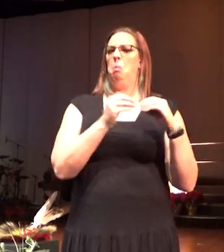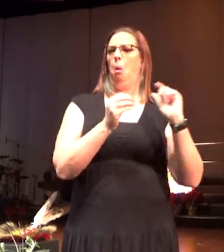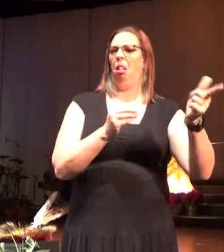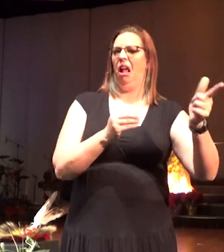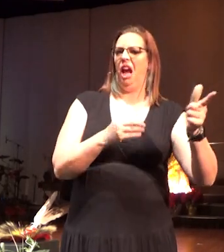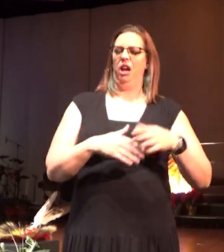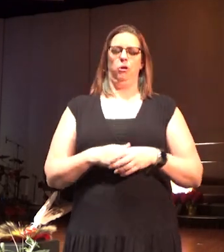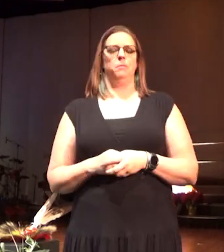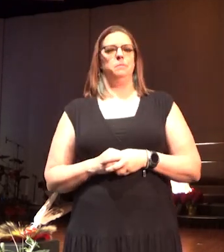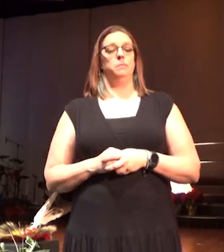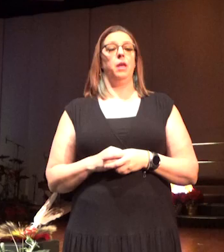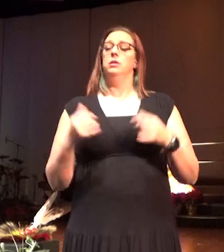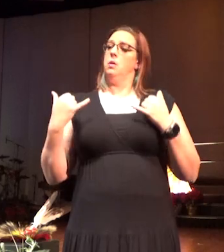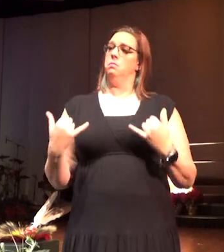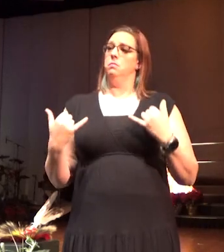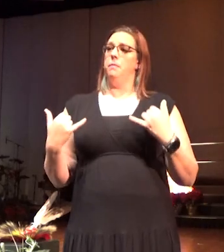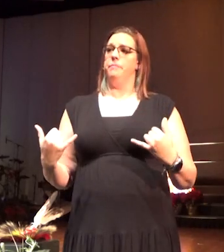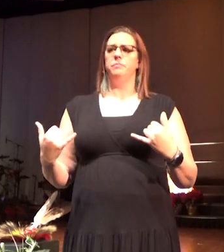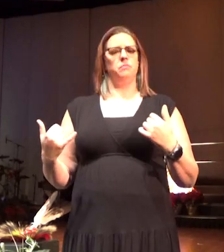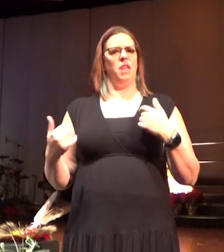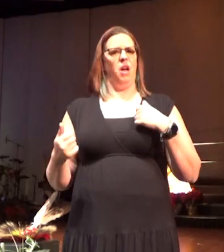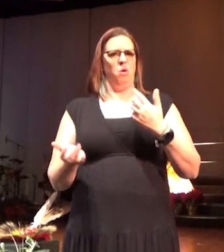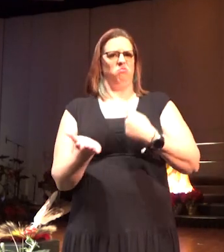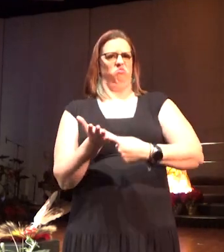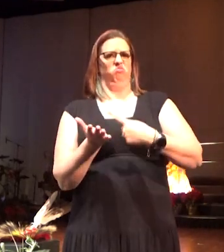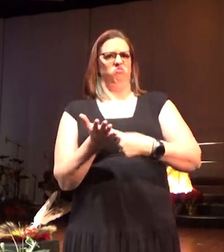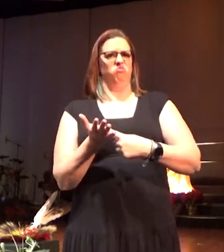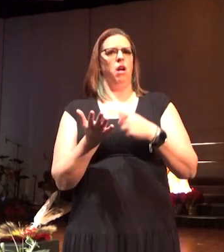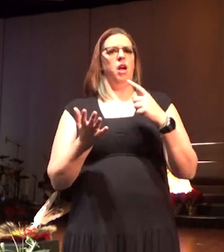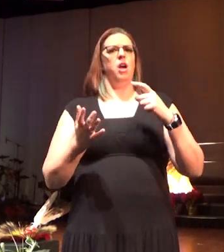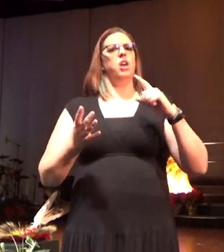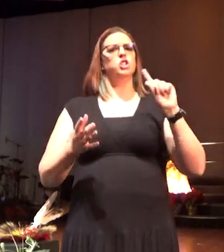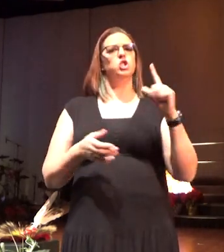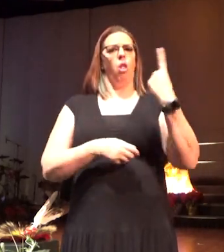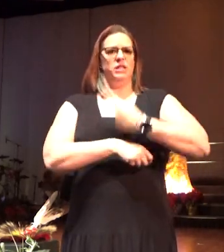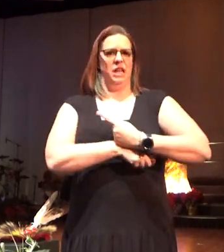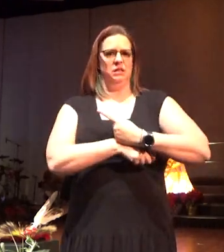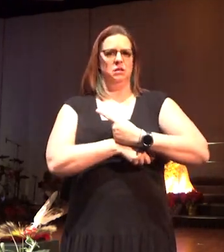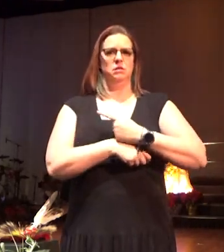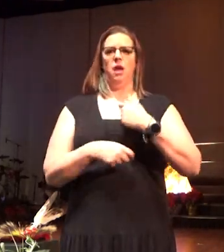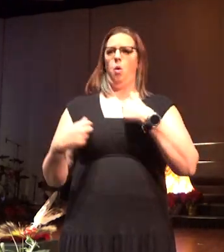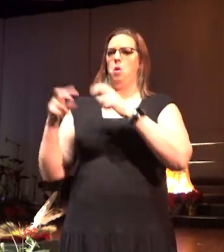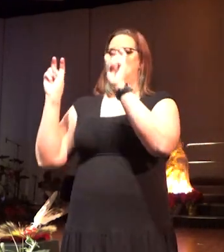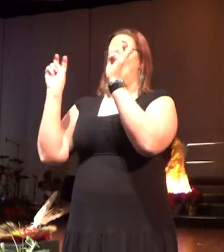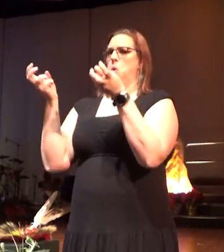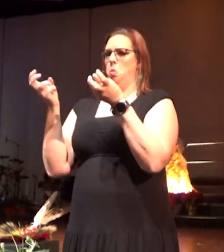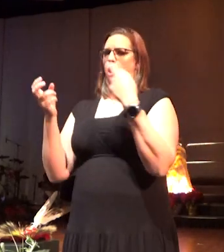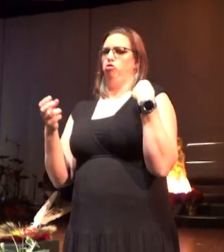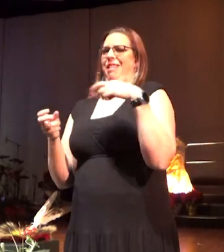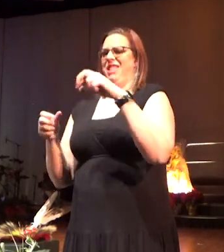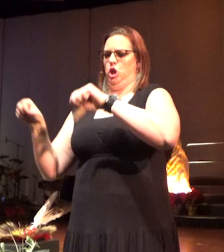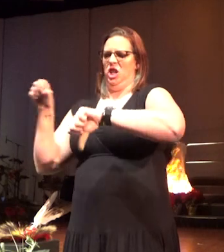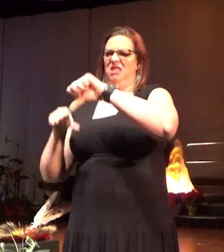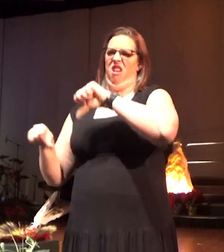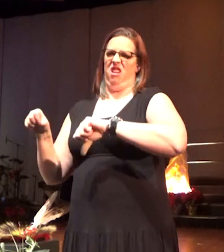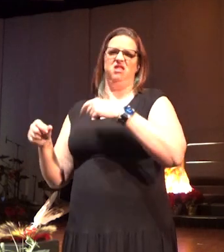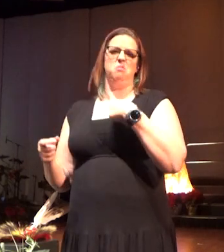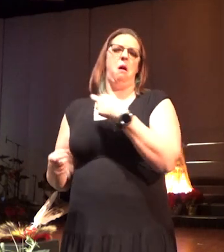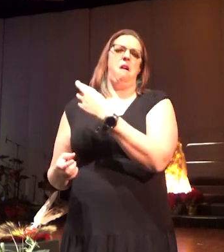just speak about the solstice. And I want to quote a religious science minister, a friend of